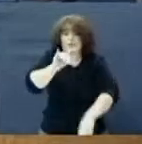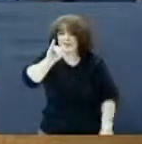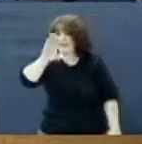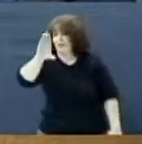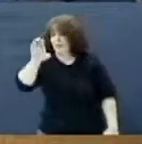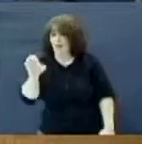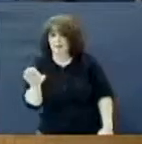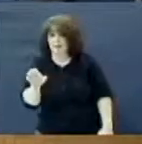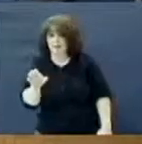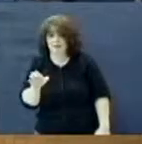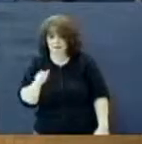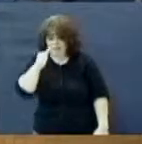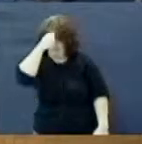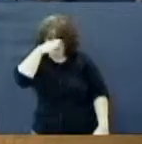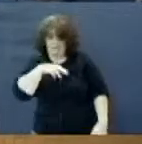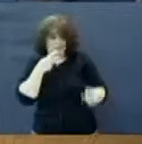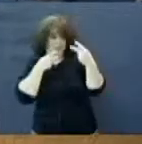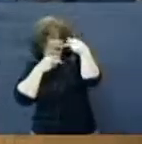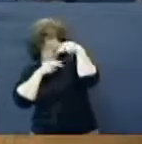And he looked.